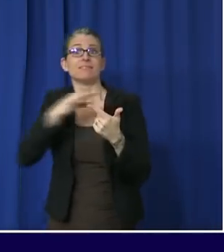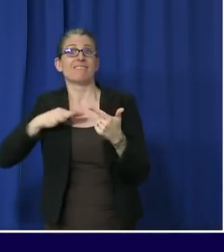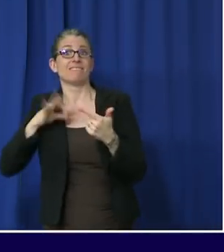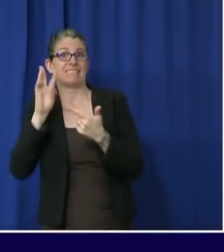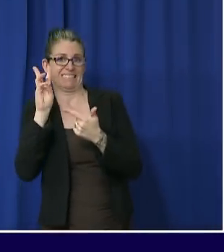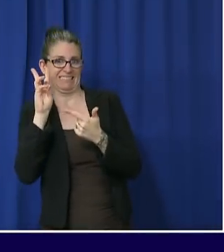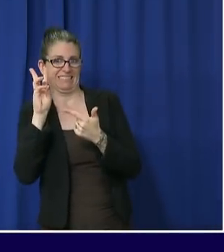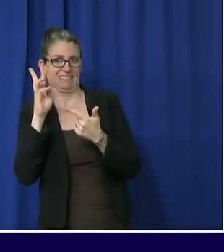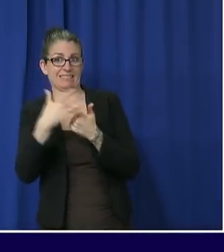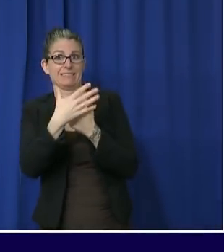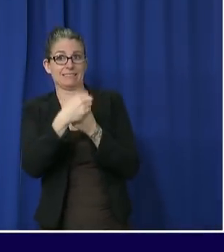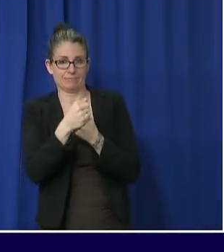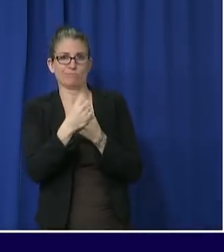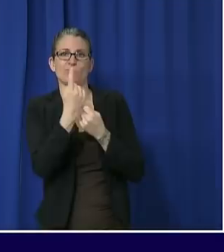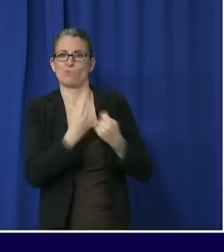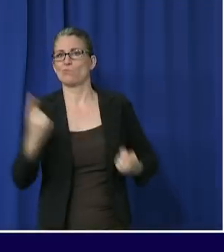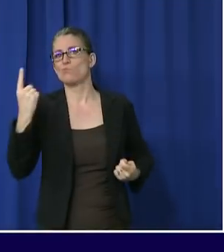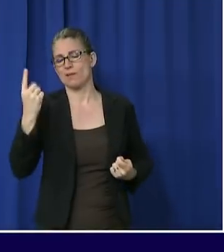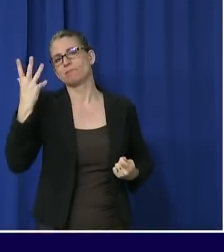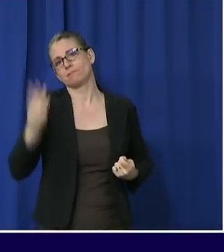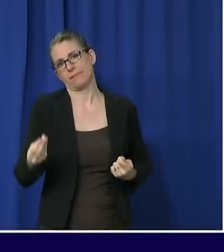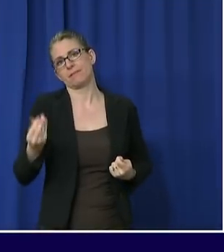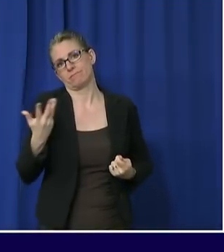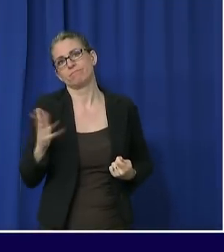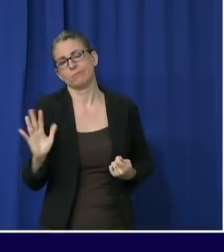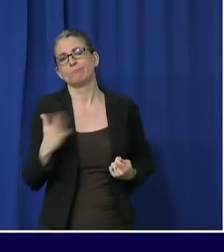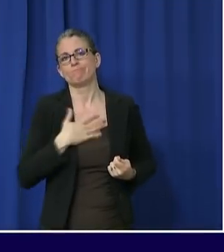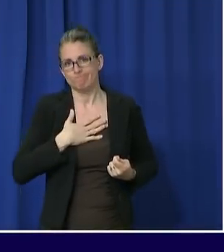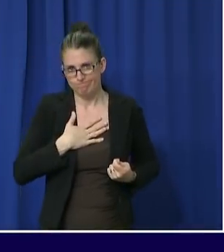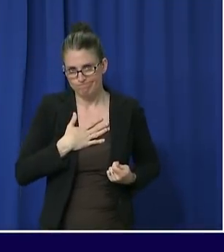unfortunately 1 individual who has passed away.